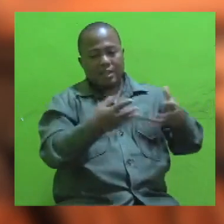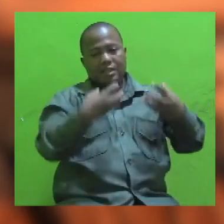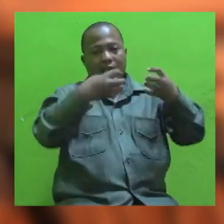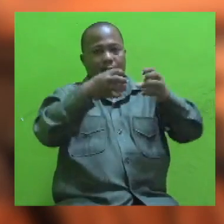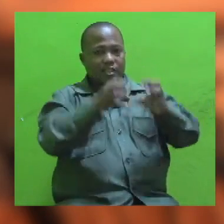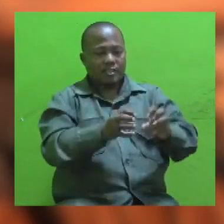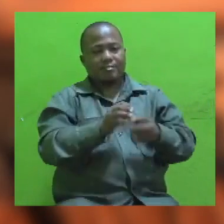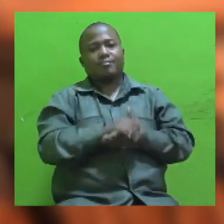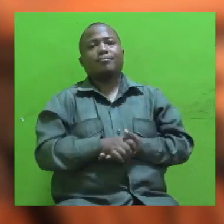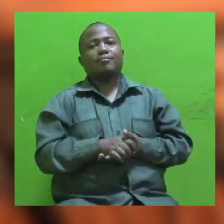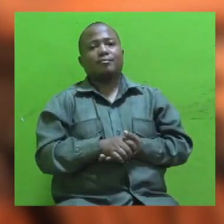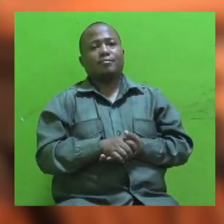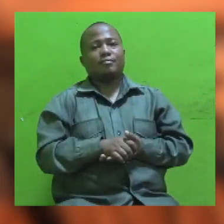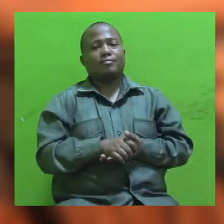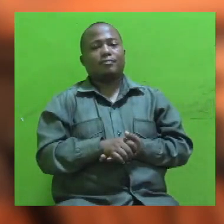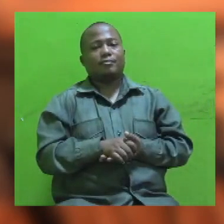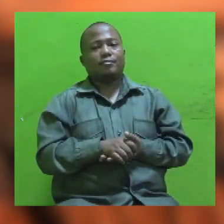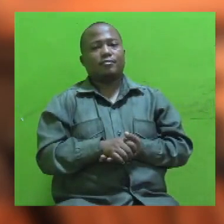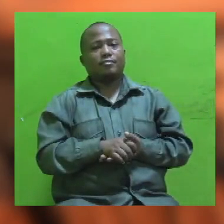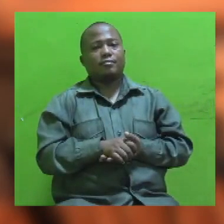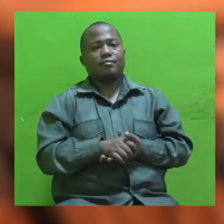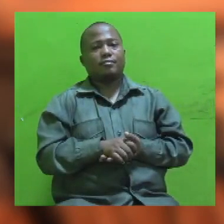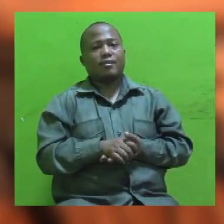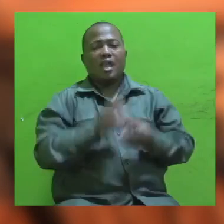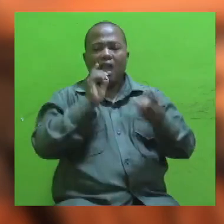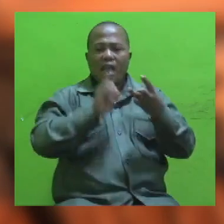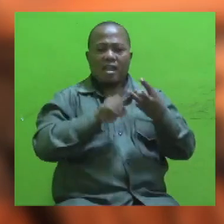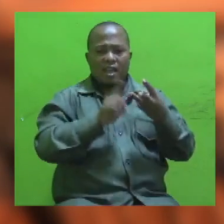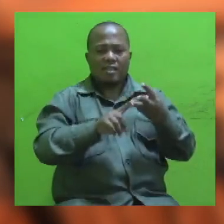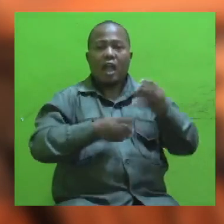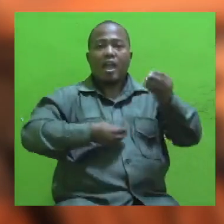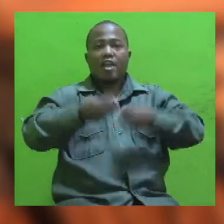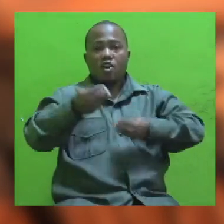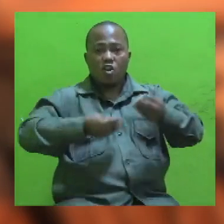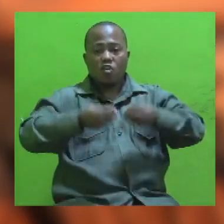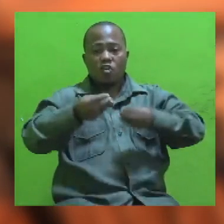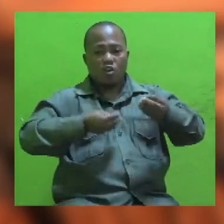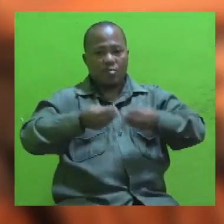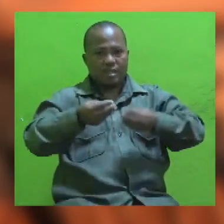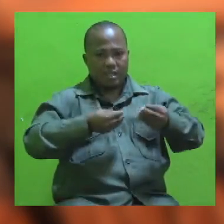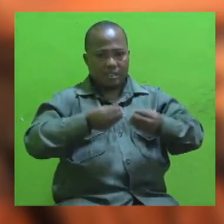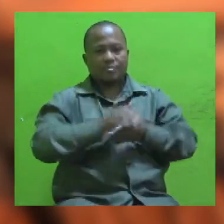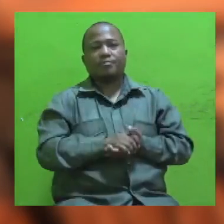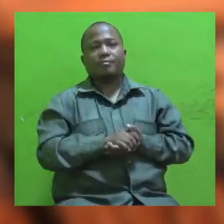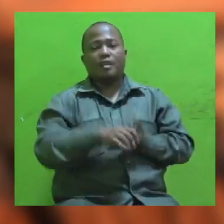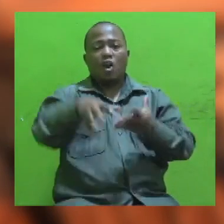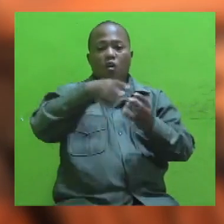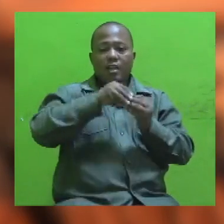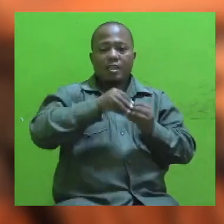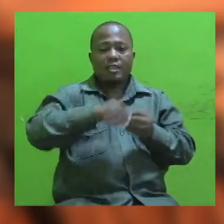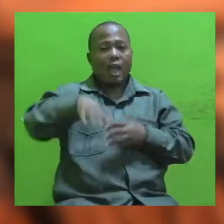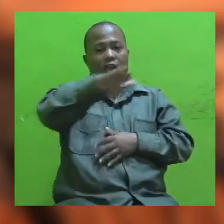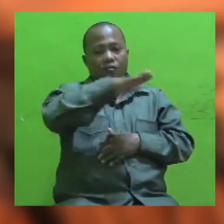and Planning Committee. You hear? Another one, Economic, Construction and